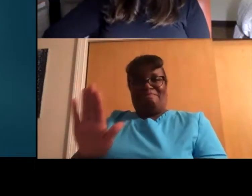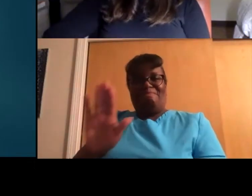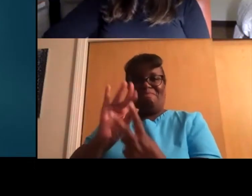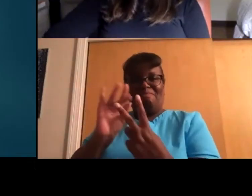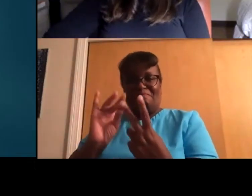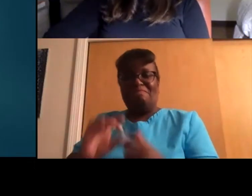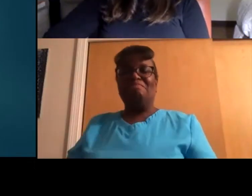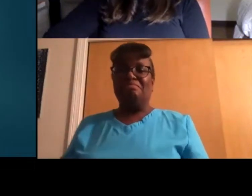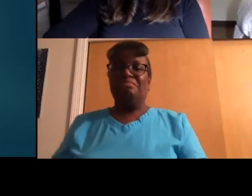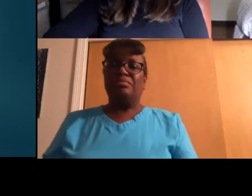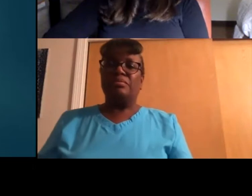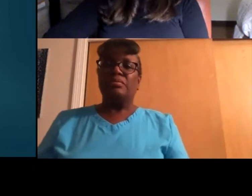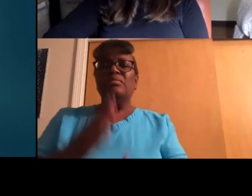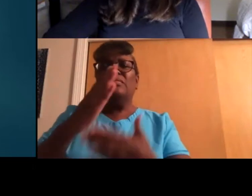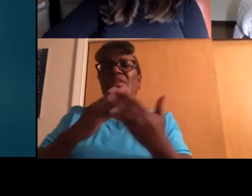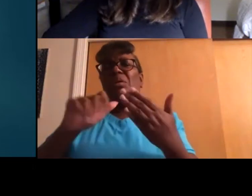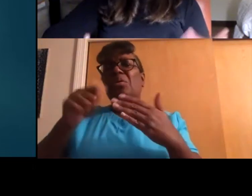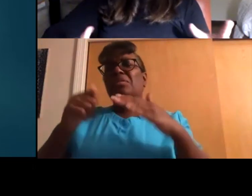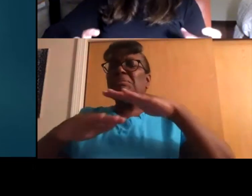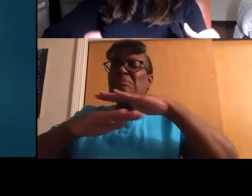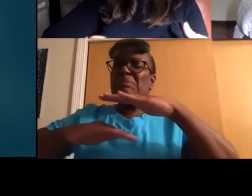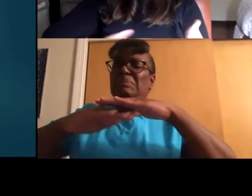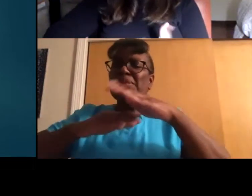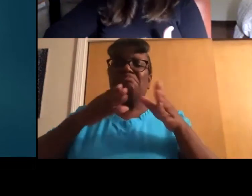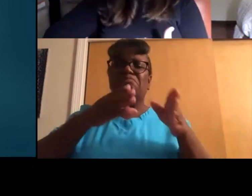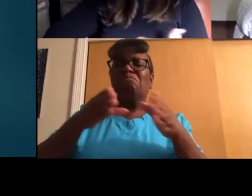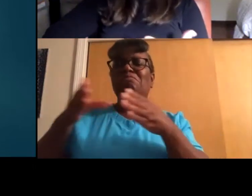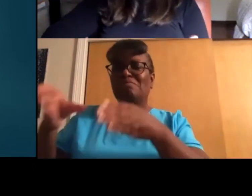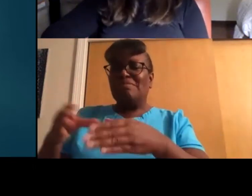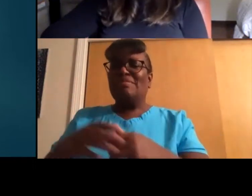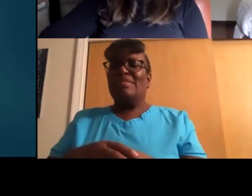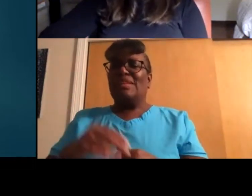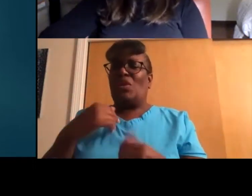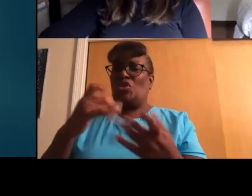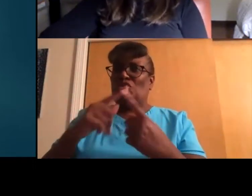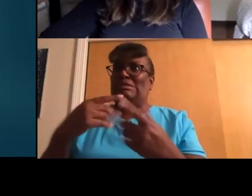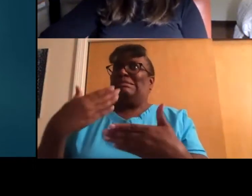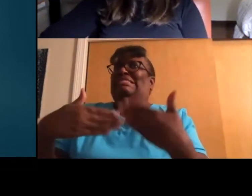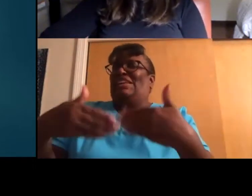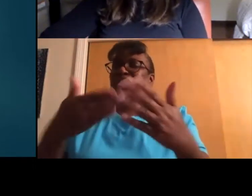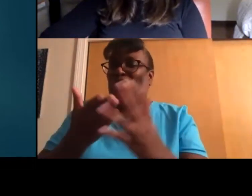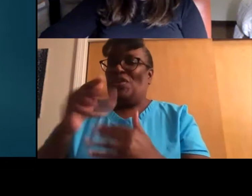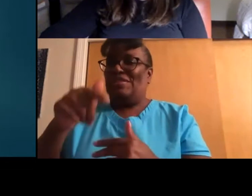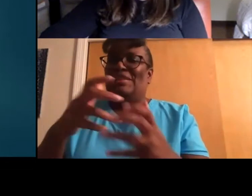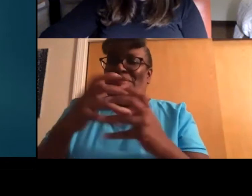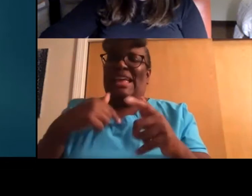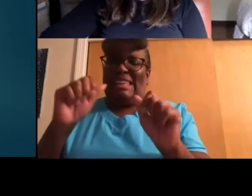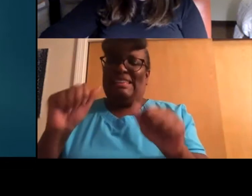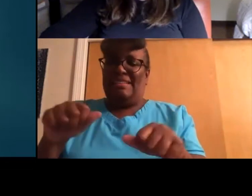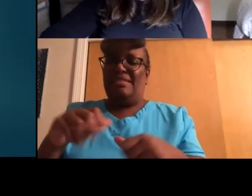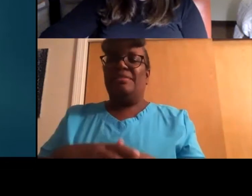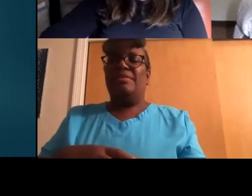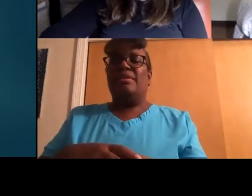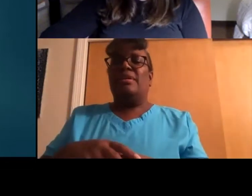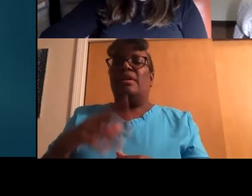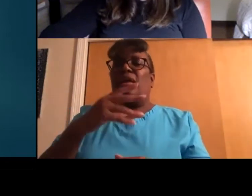Some other just basic strategies, and like I said, I cut this down quite a bit and I want to try to move through as much of it as I can. I call some what we know about for our